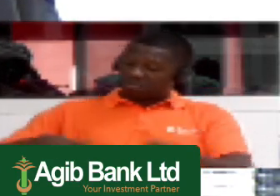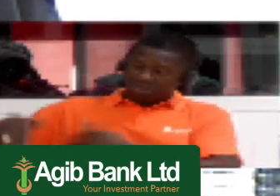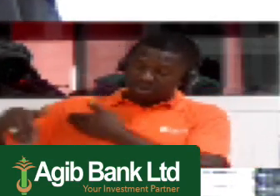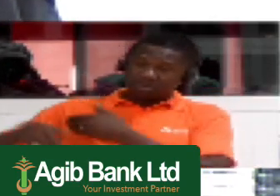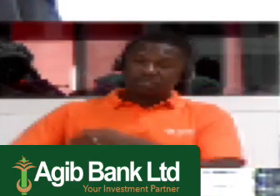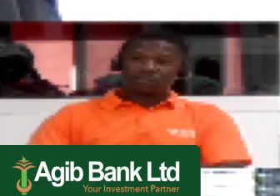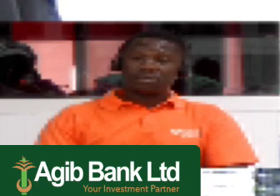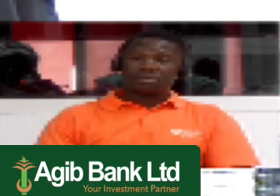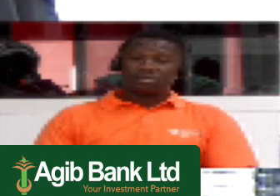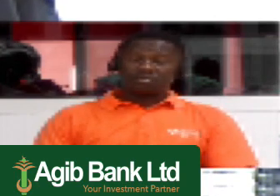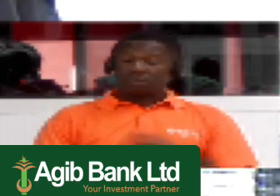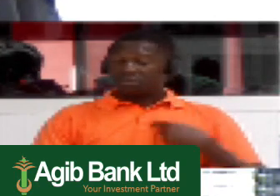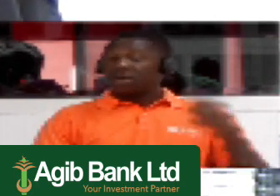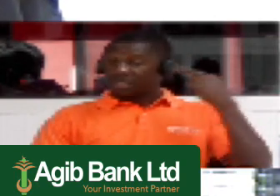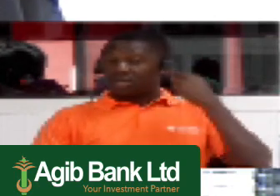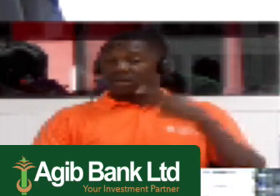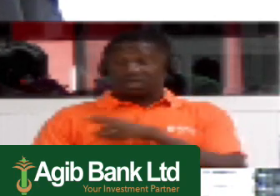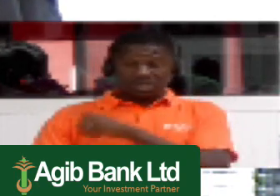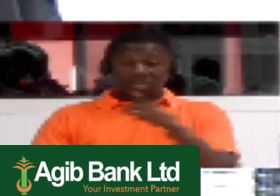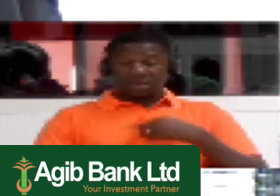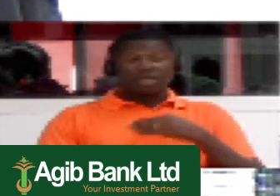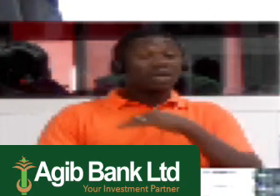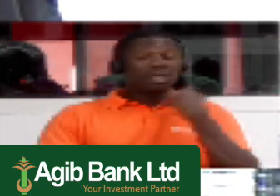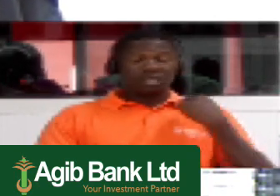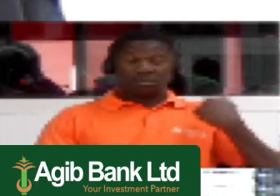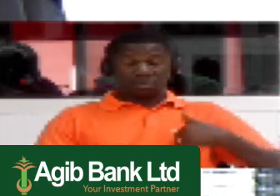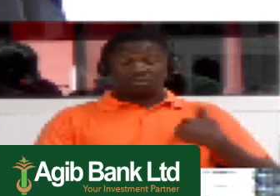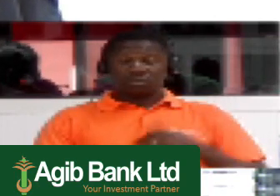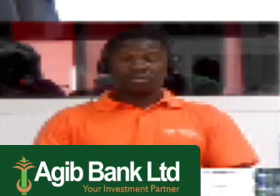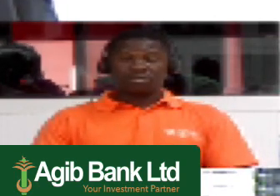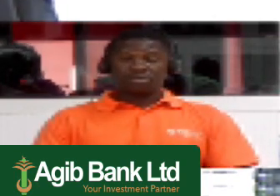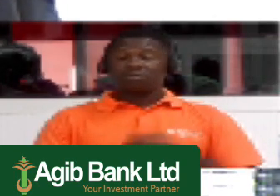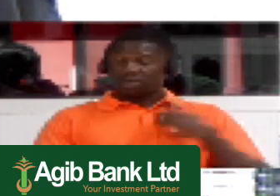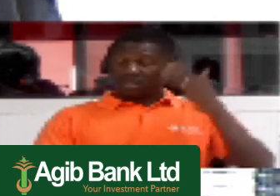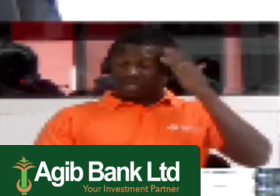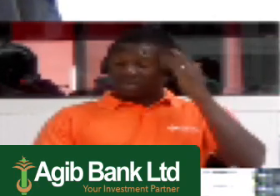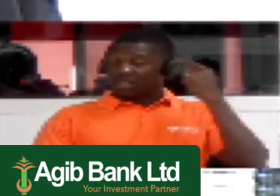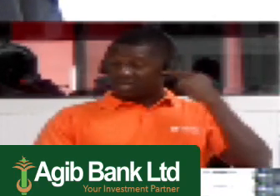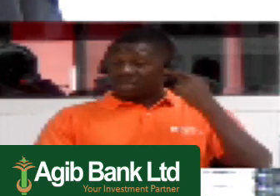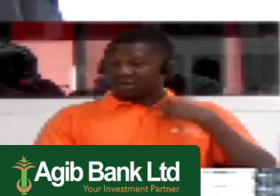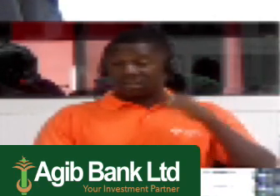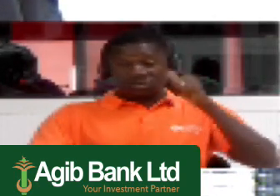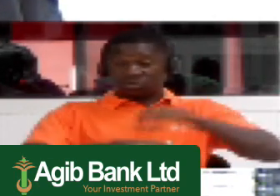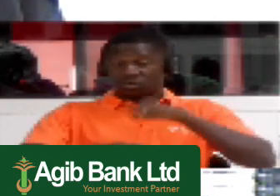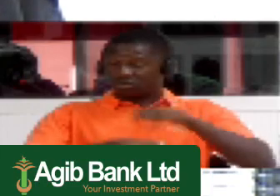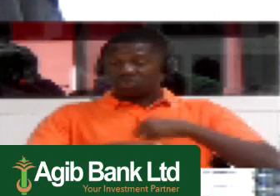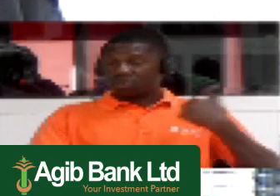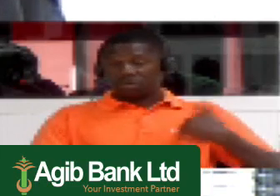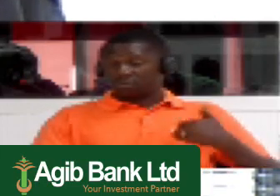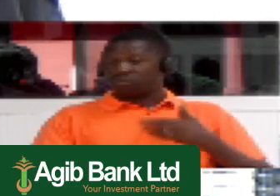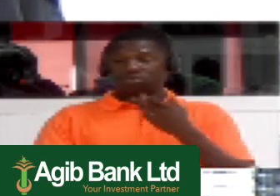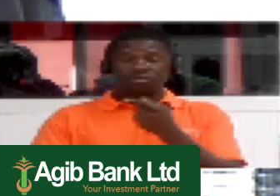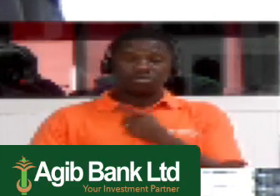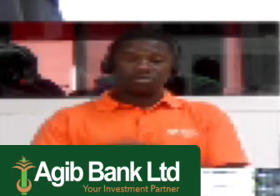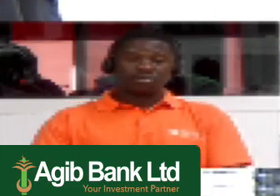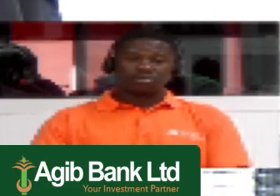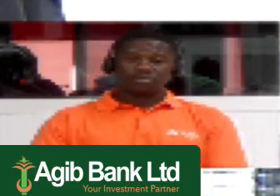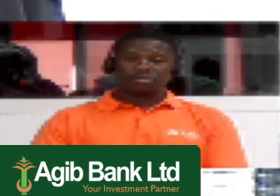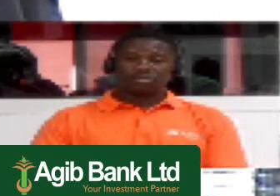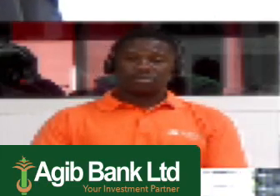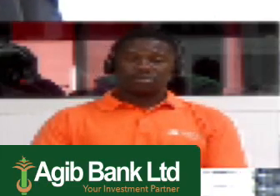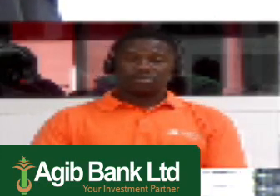I hear that they did killings. They did torture. At